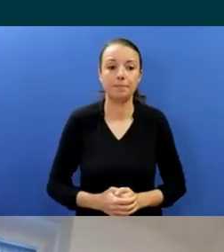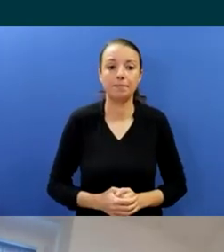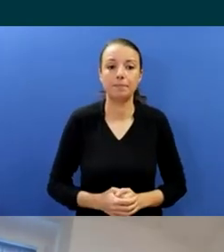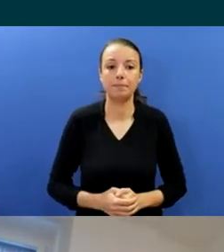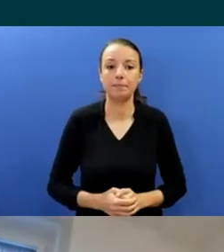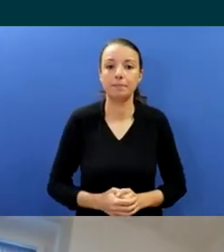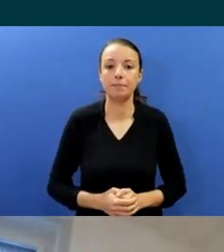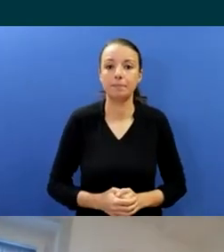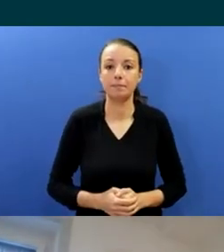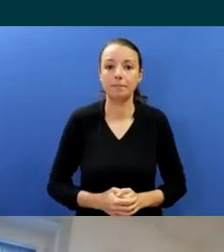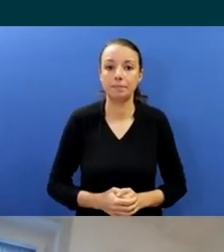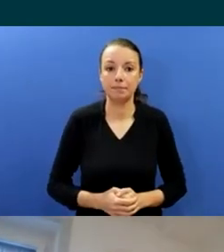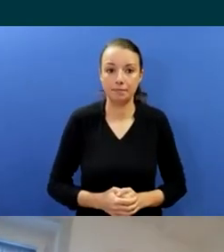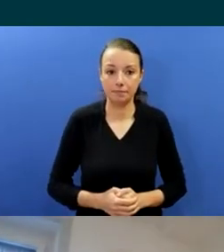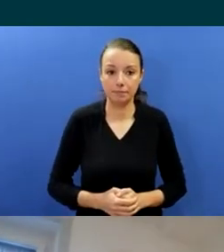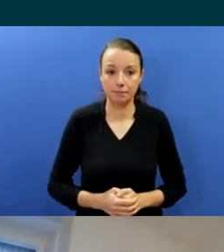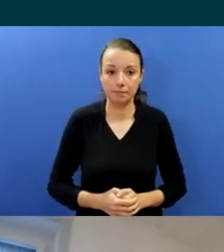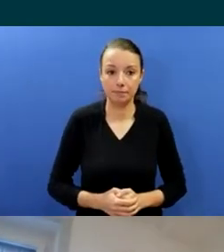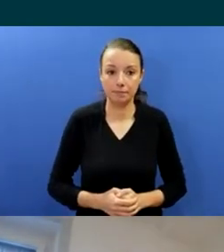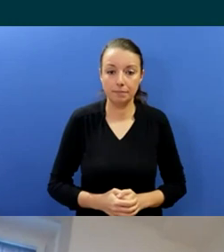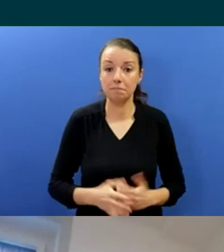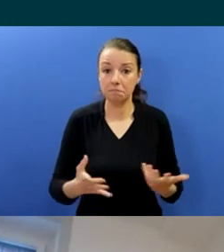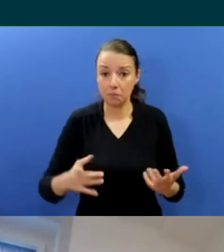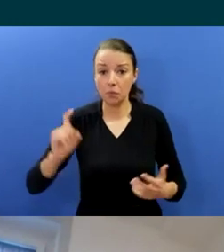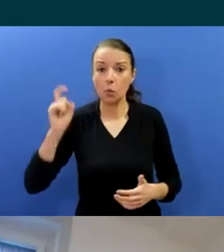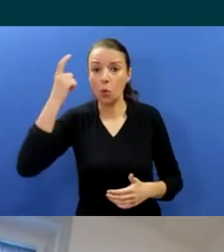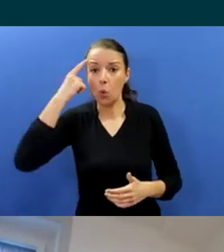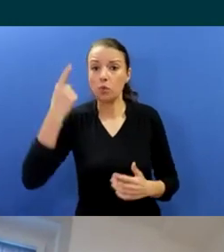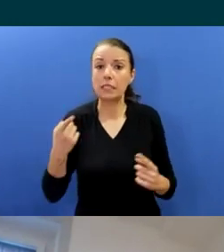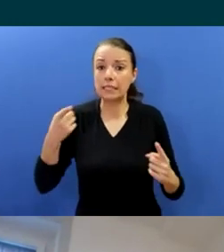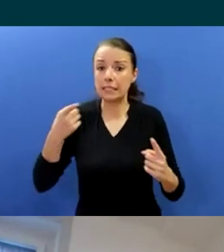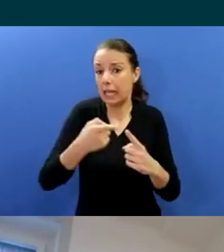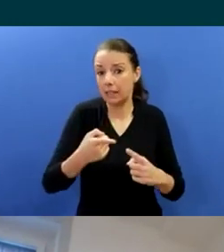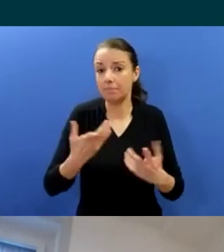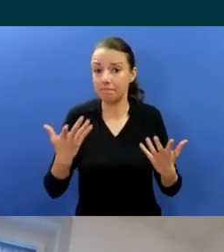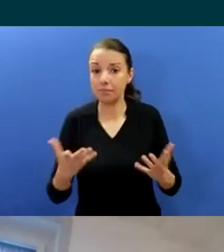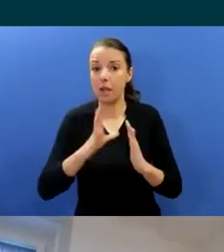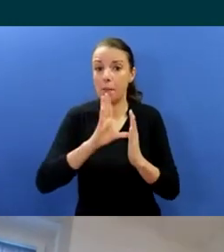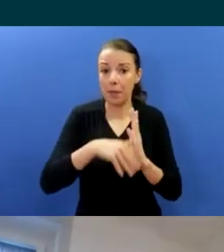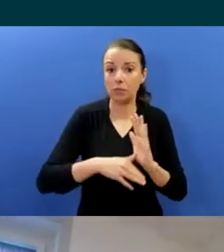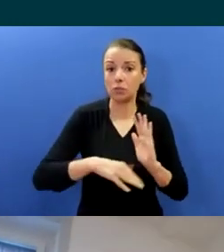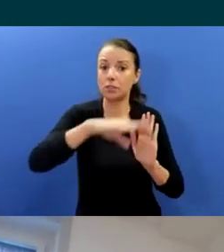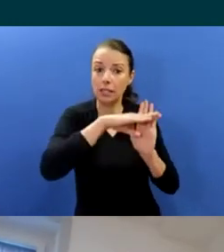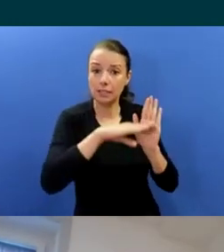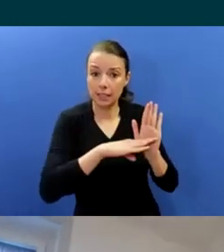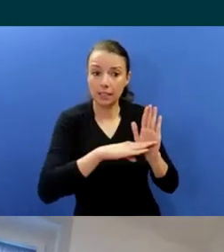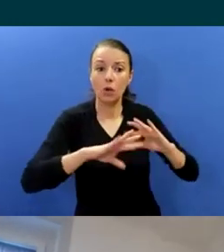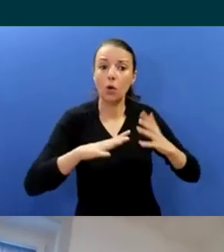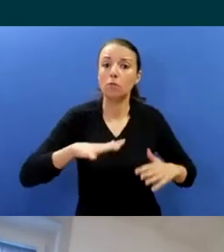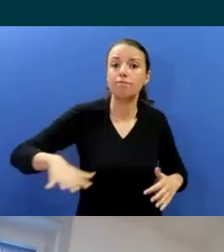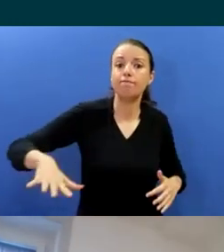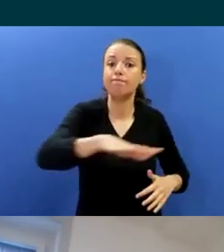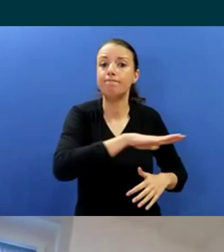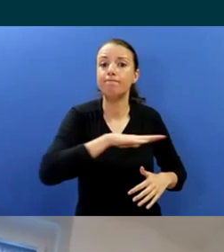As I said before, Thun defines the rules, such as the valid geographic perimeter to hand in projects. And for us,